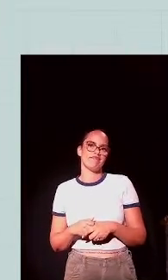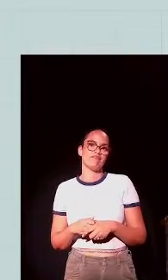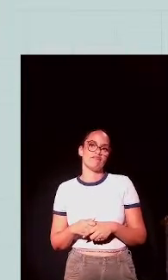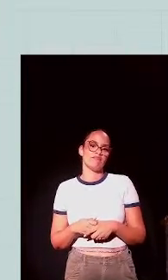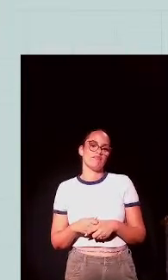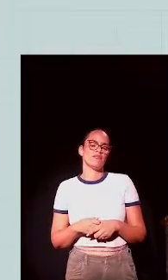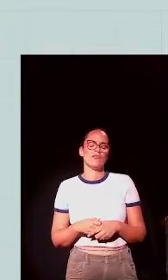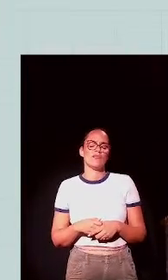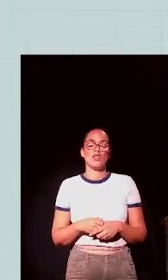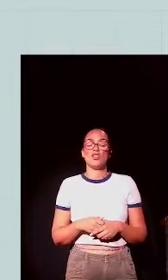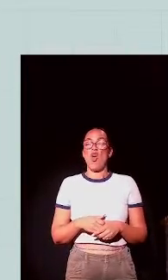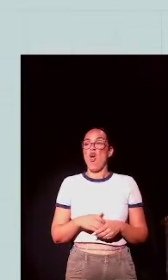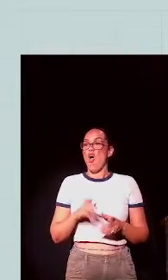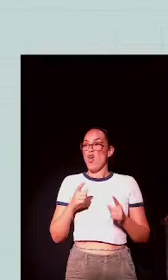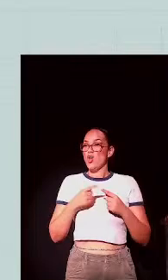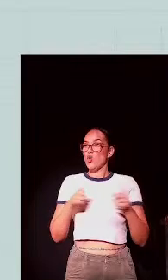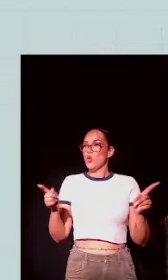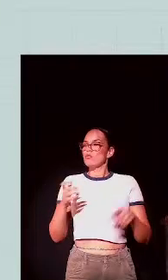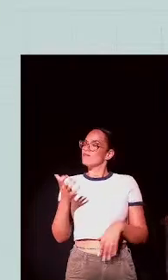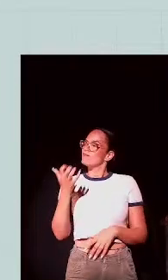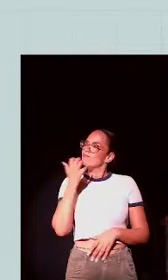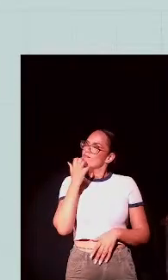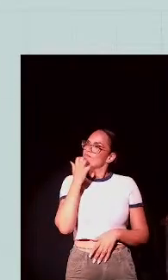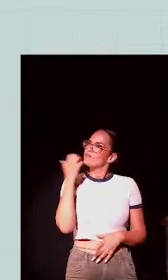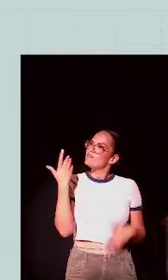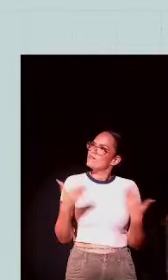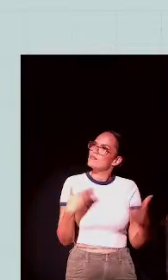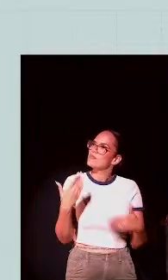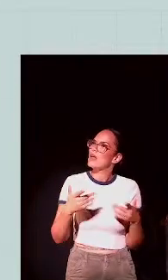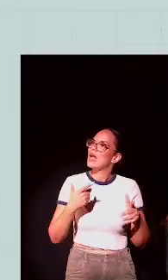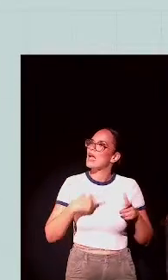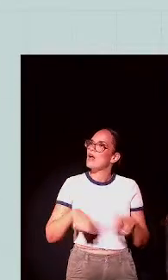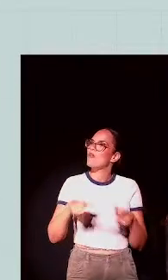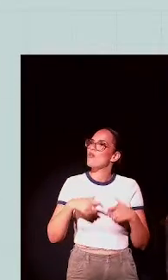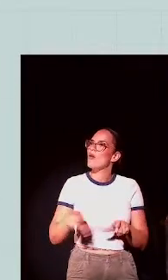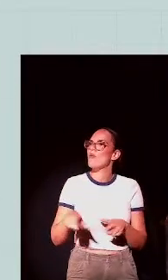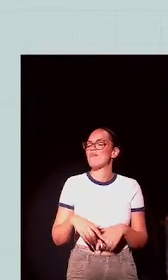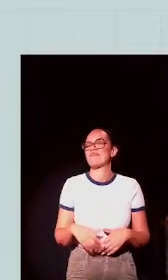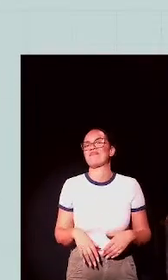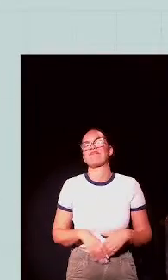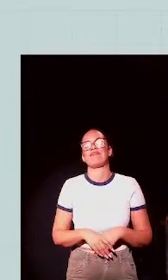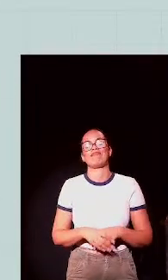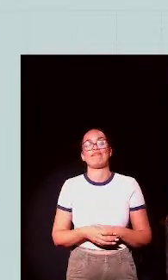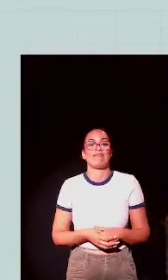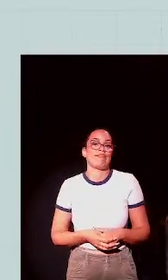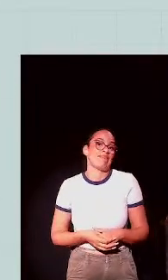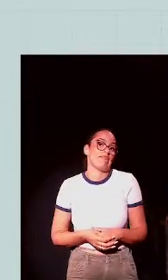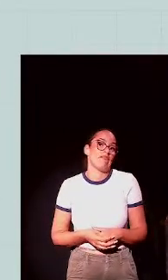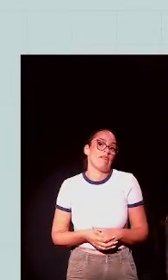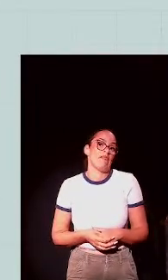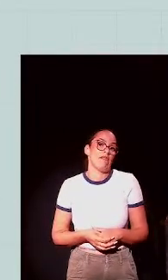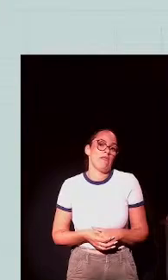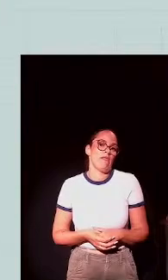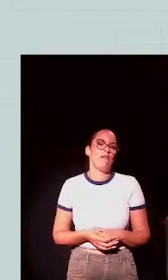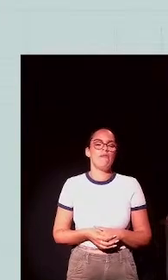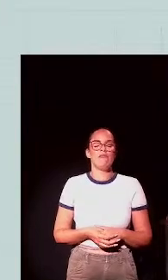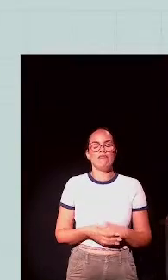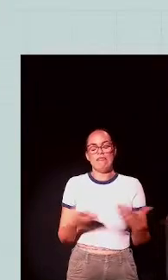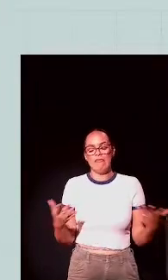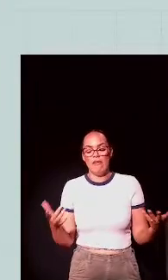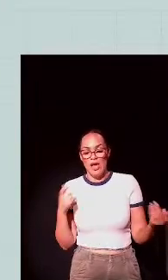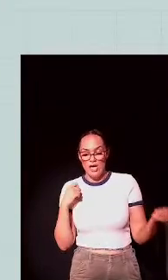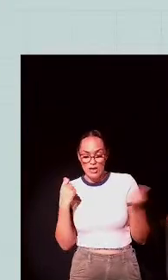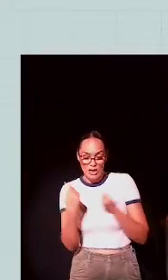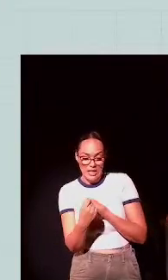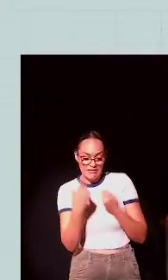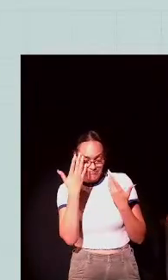So just put up with it. That seems to be the music industry, basically. And I think it might change. I